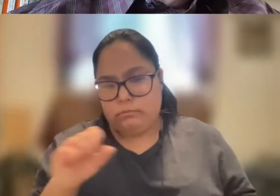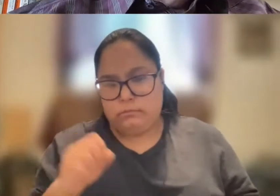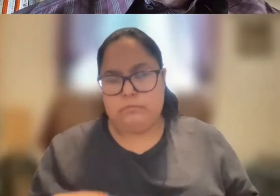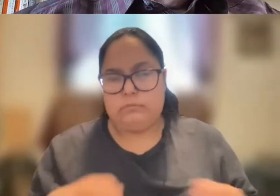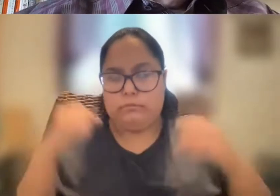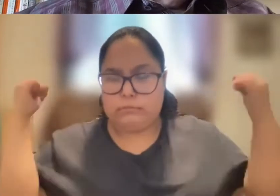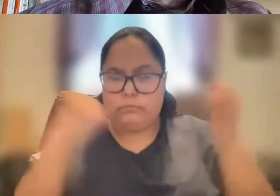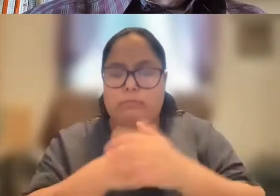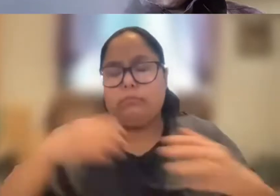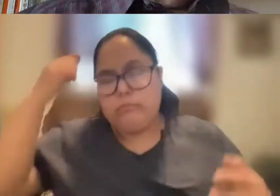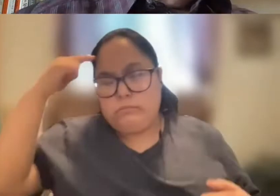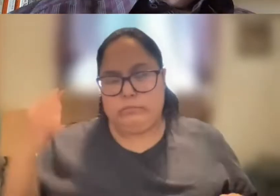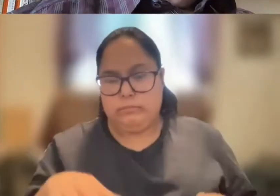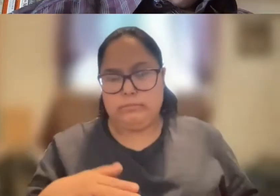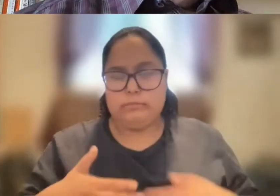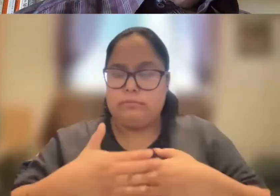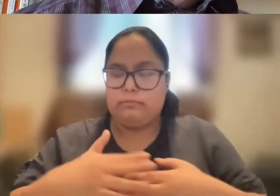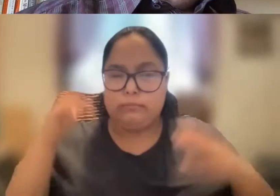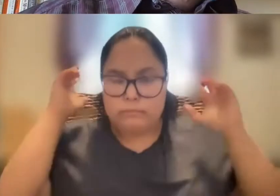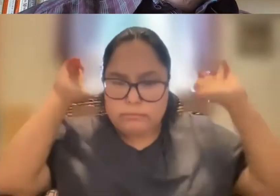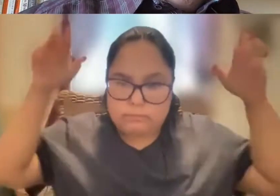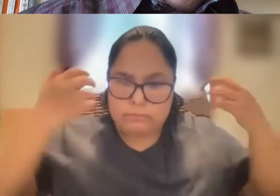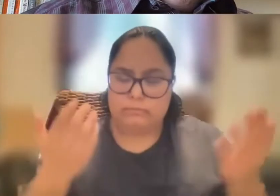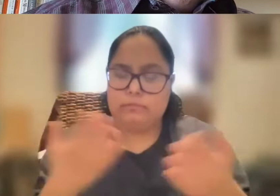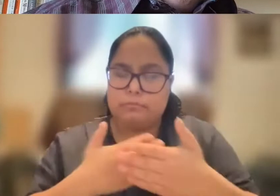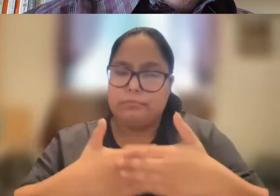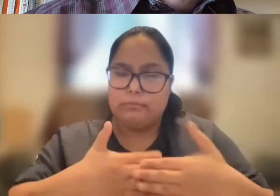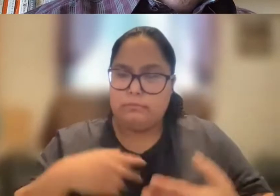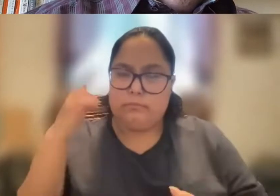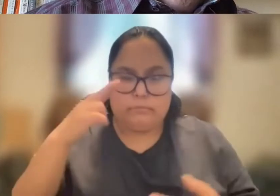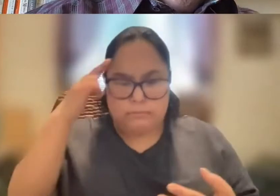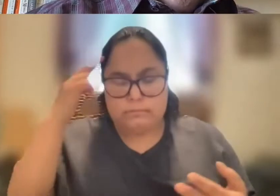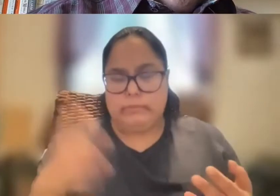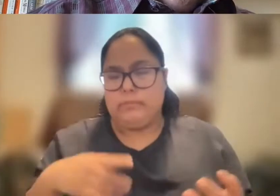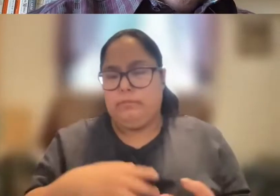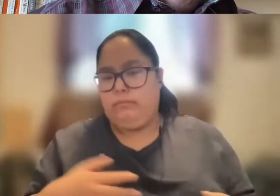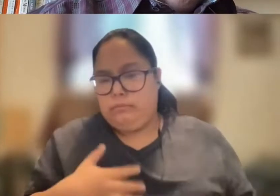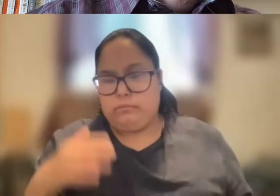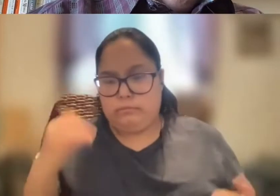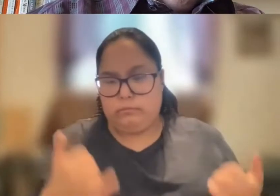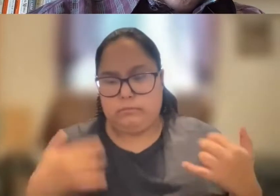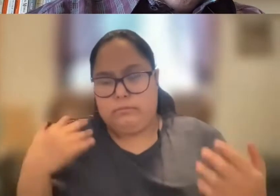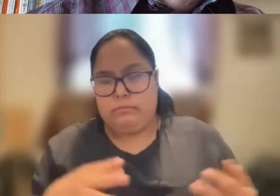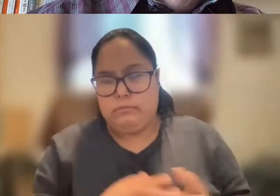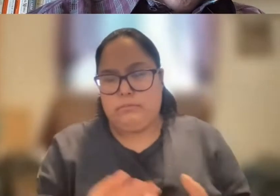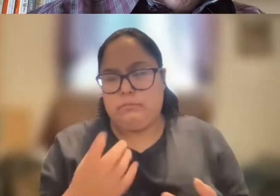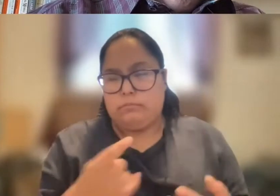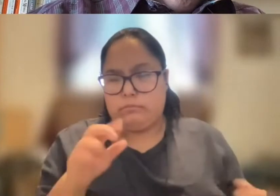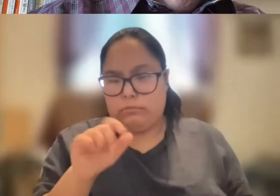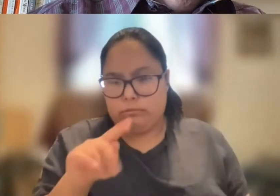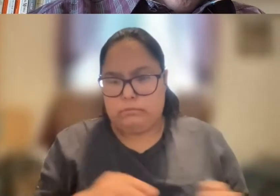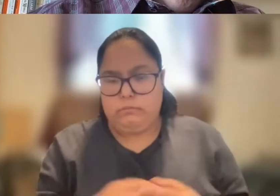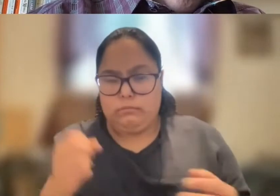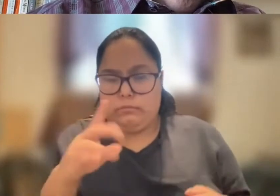powerful enough that facing those demons made me realize that it's obvious I haven't dealt with